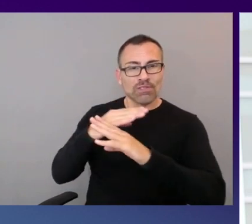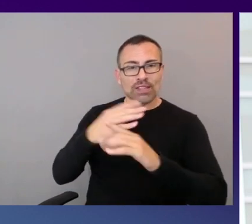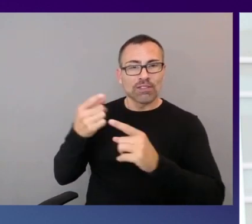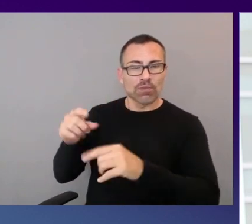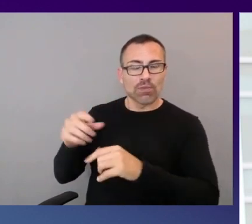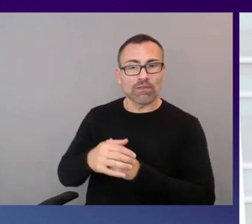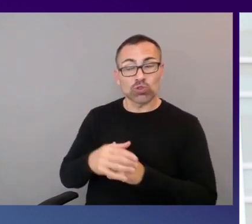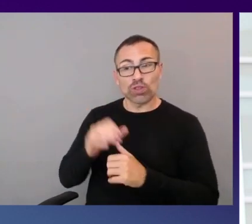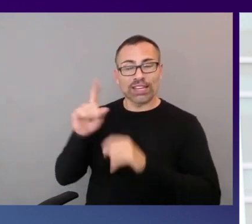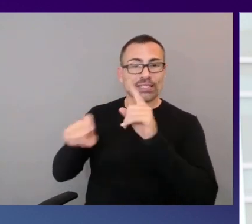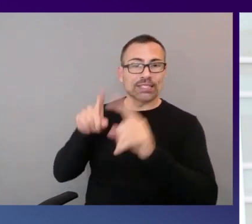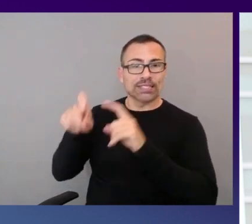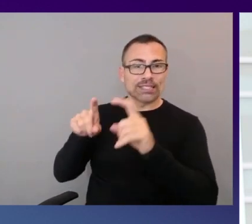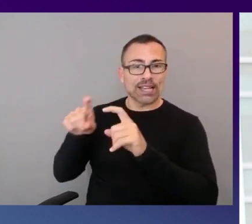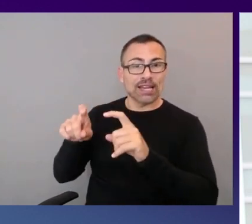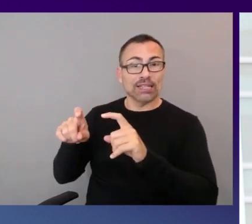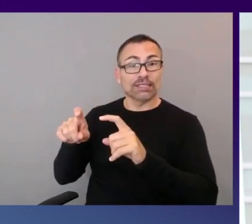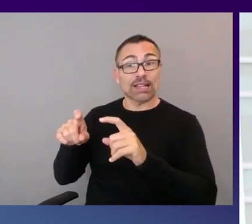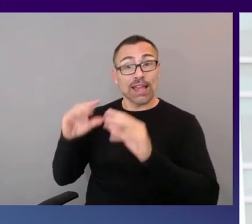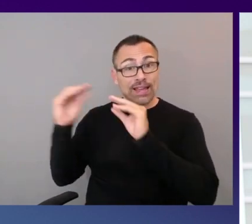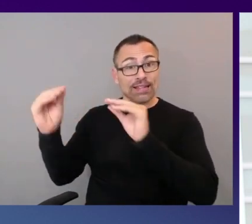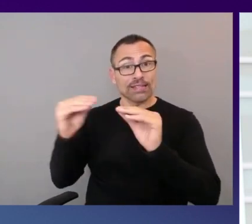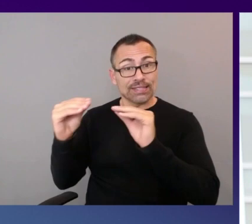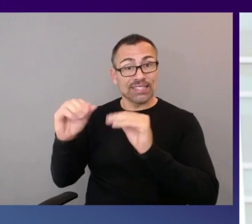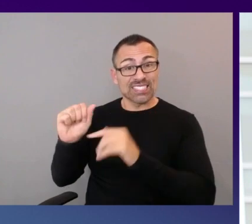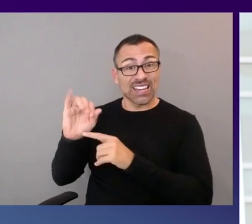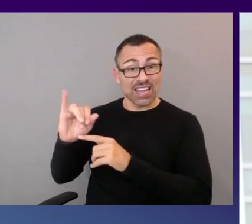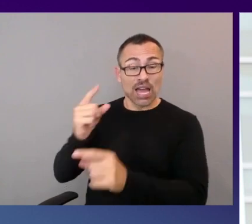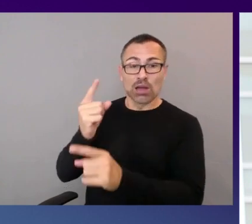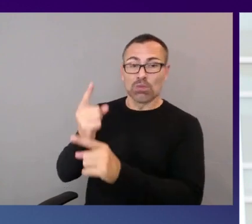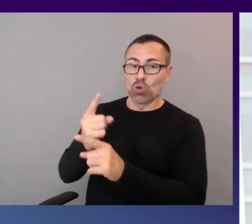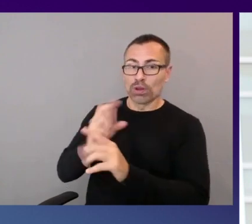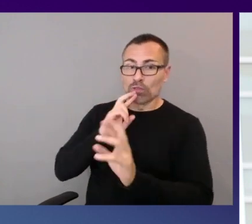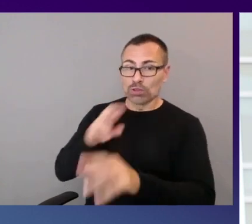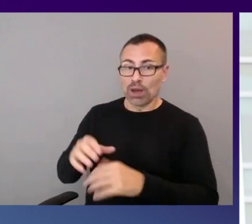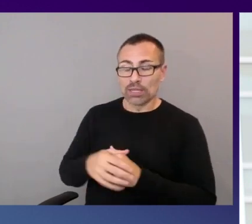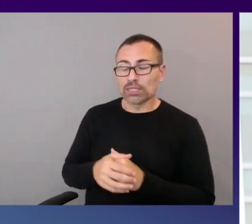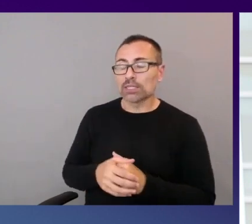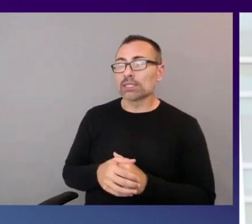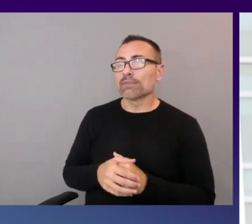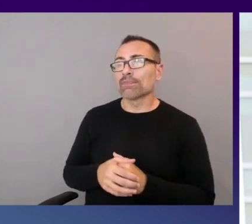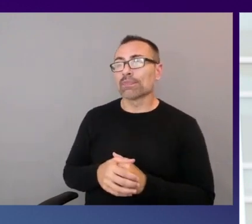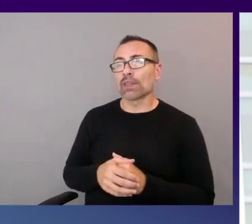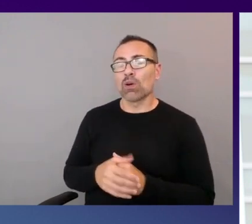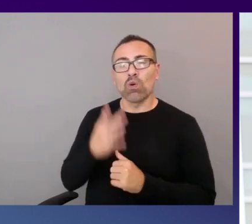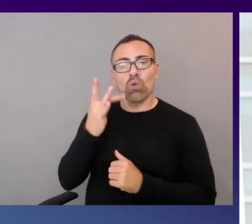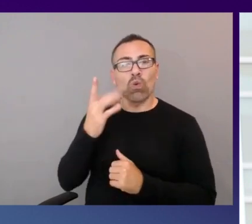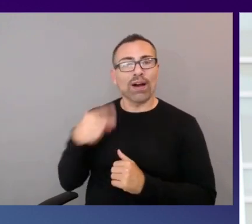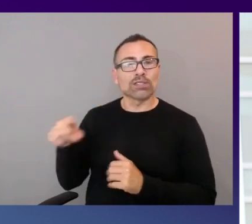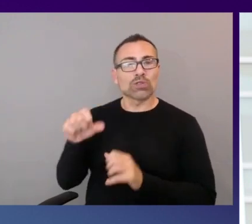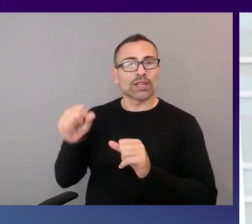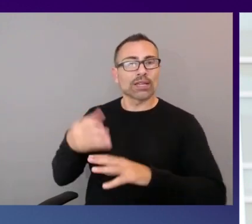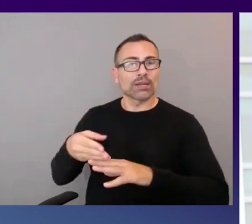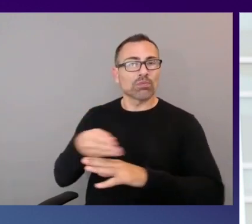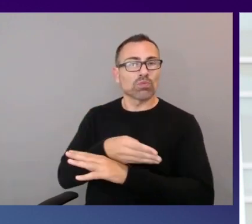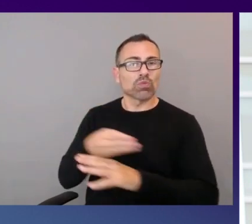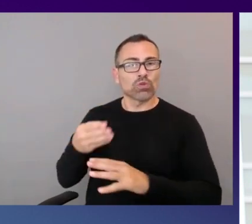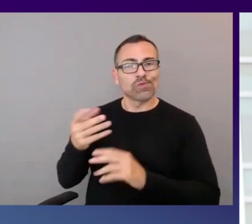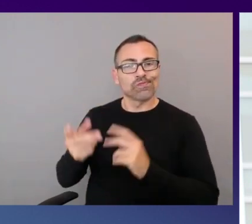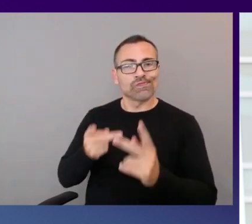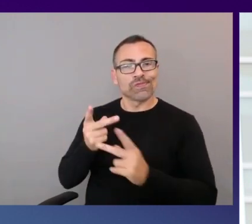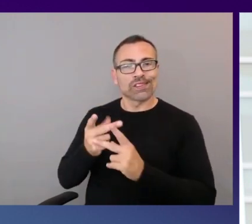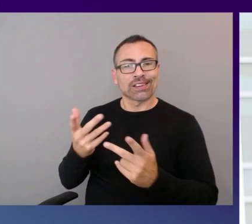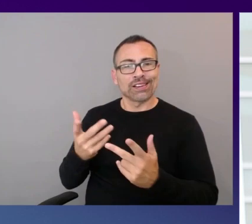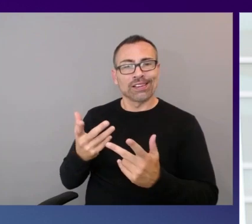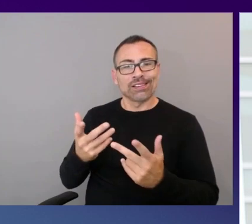AI what are appropriate responses such that it can improve the kinds of content that's